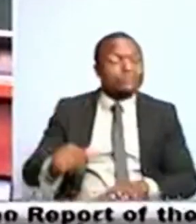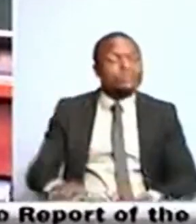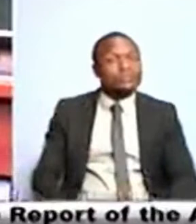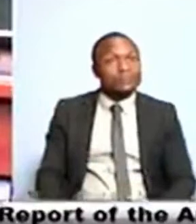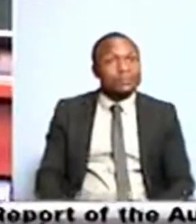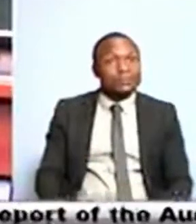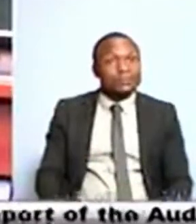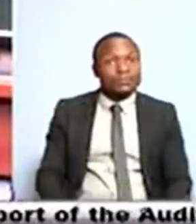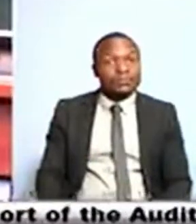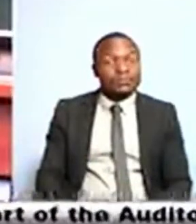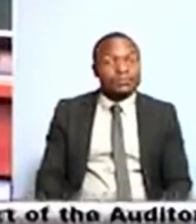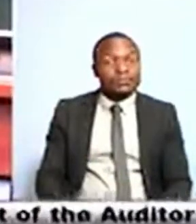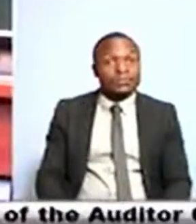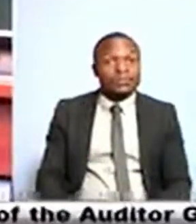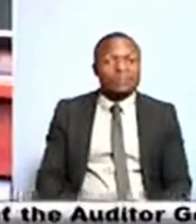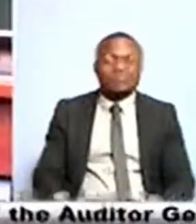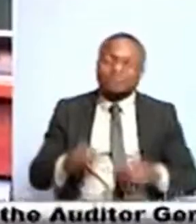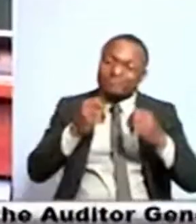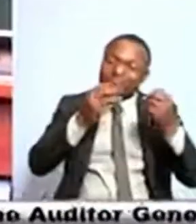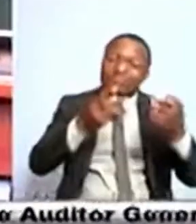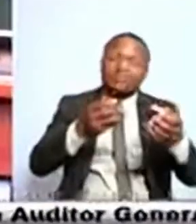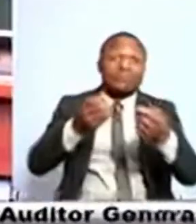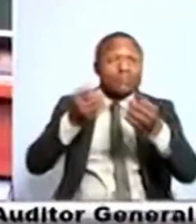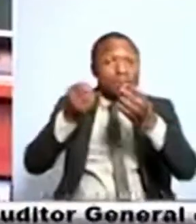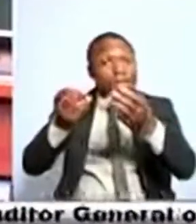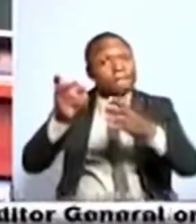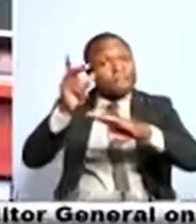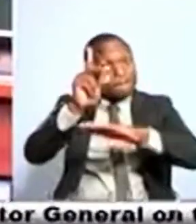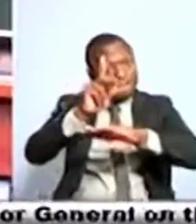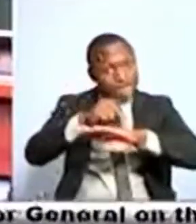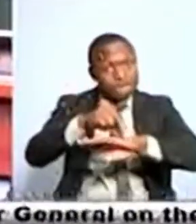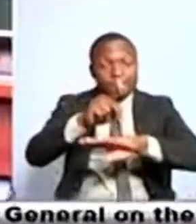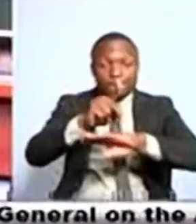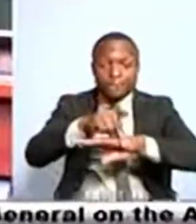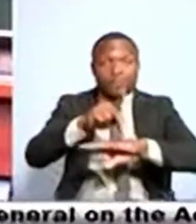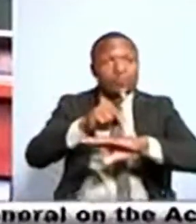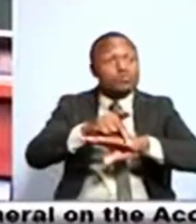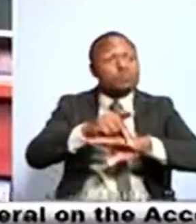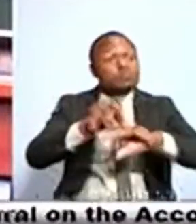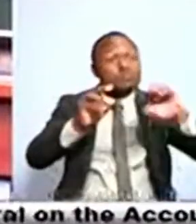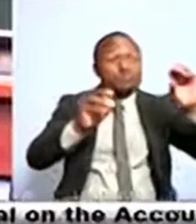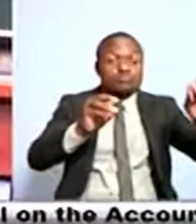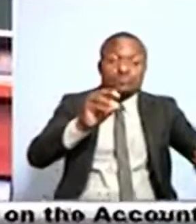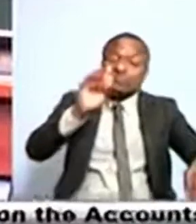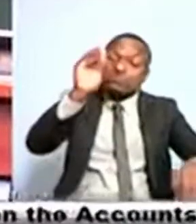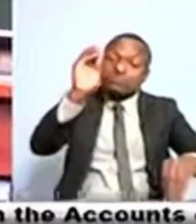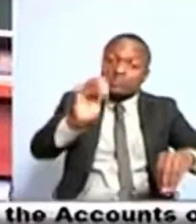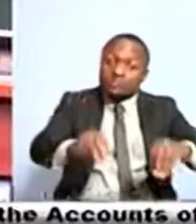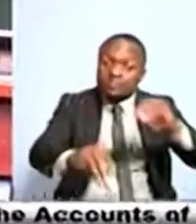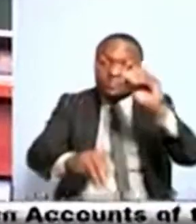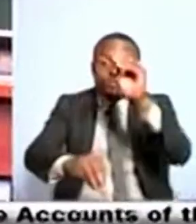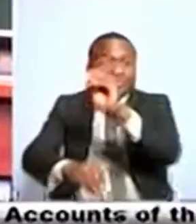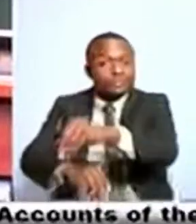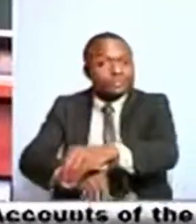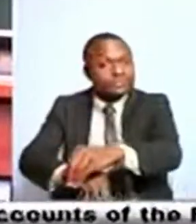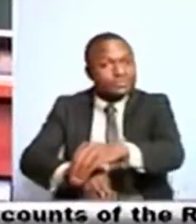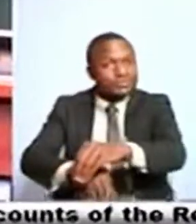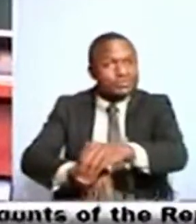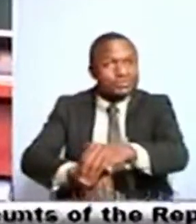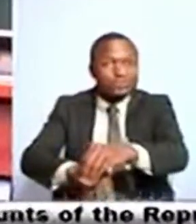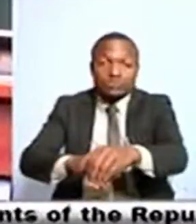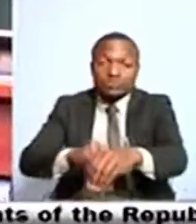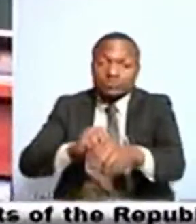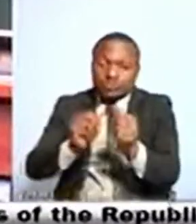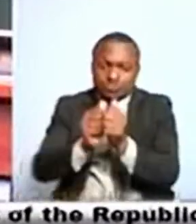the proliferation of projects that were dished out without real reference to where the money was